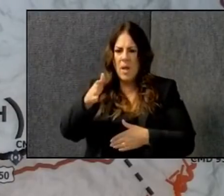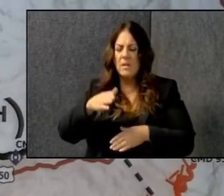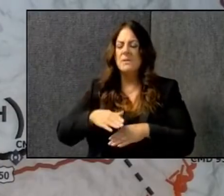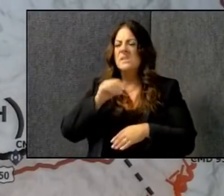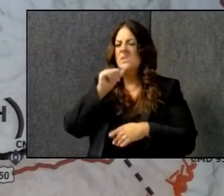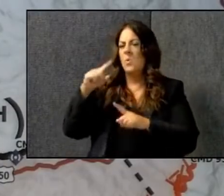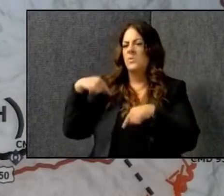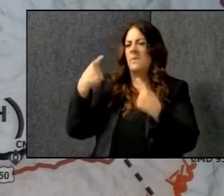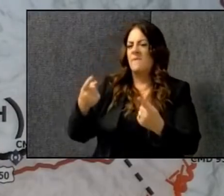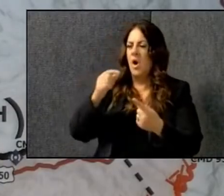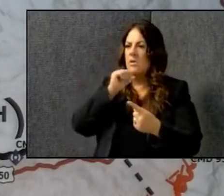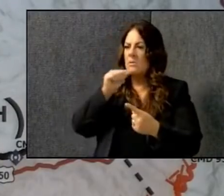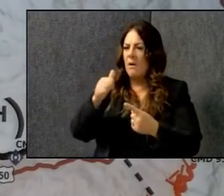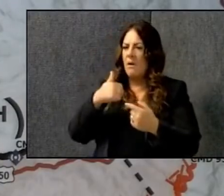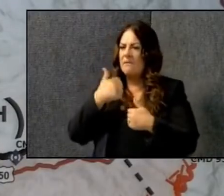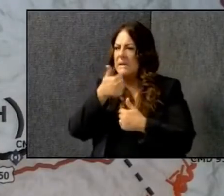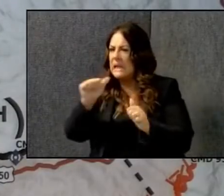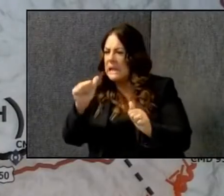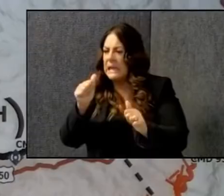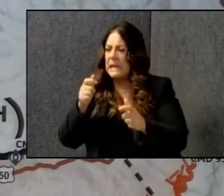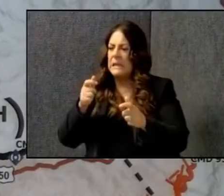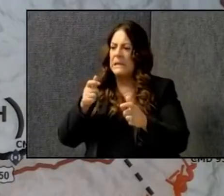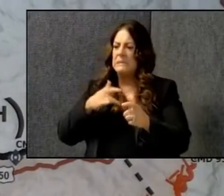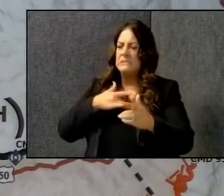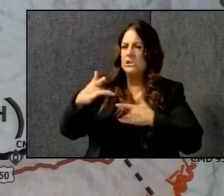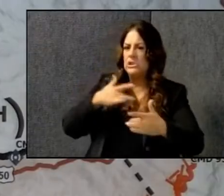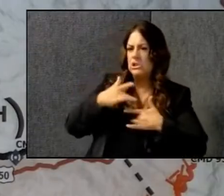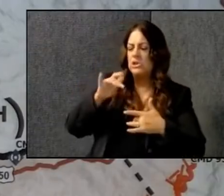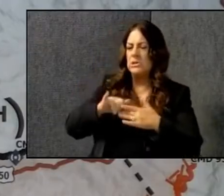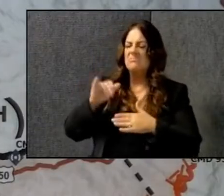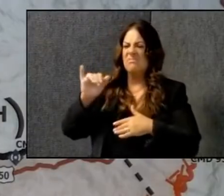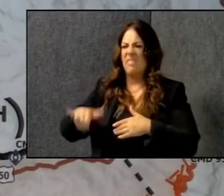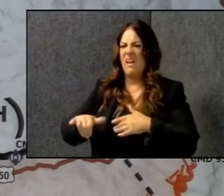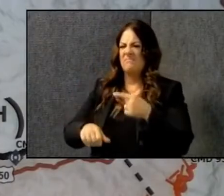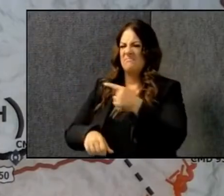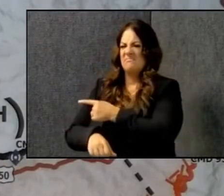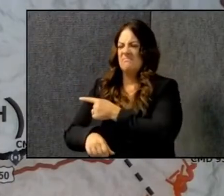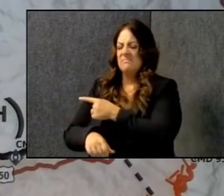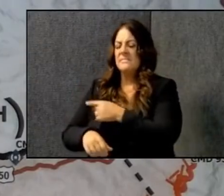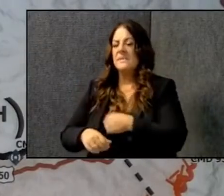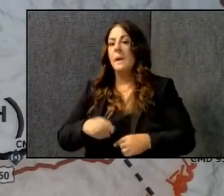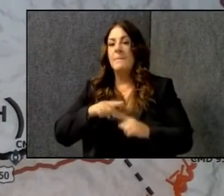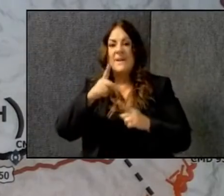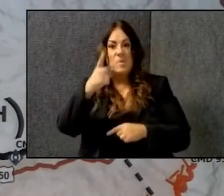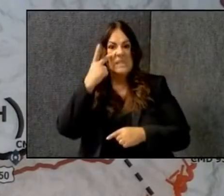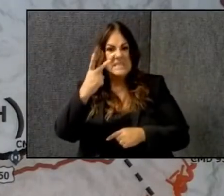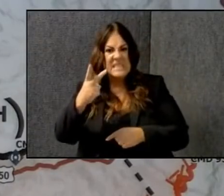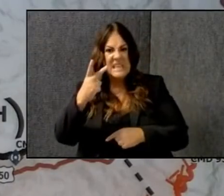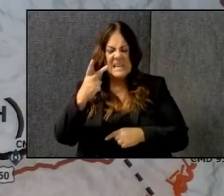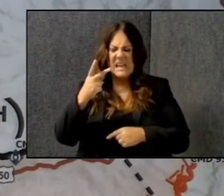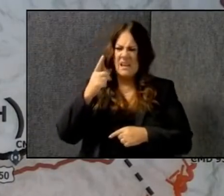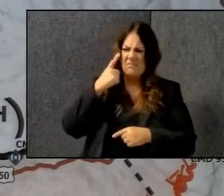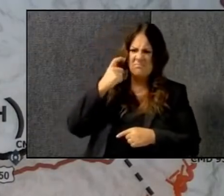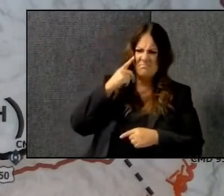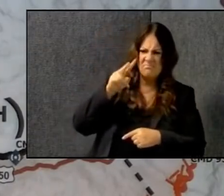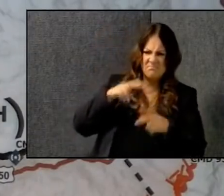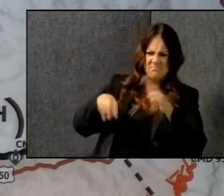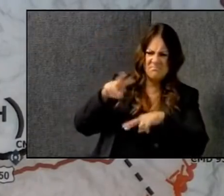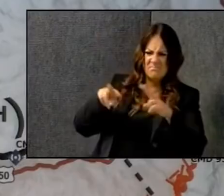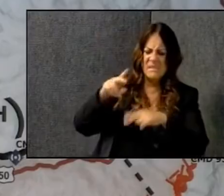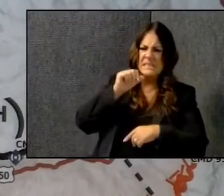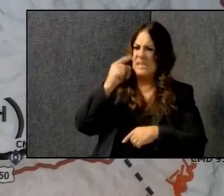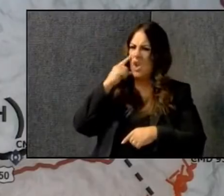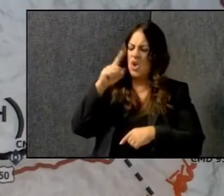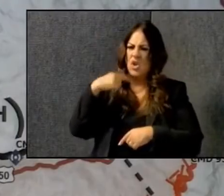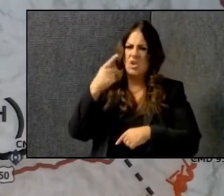service calls down here, but just know we still have a lot of resources down here, and if you do see stuff that doesn't quite look right, please give us a shout, and we'll